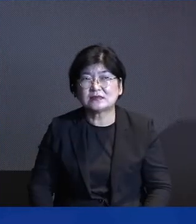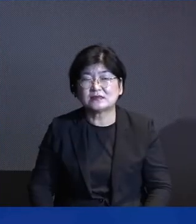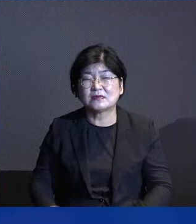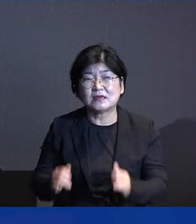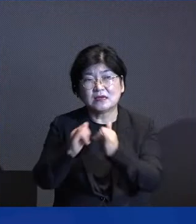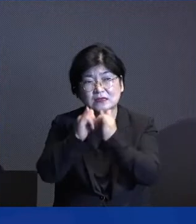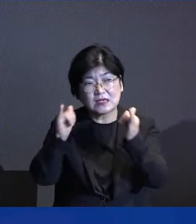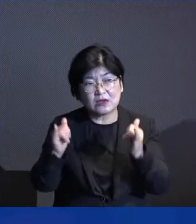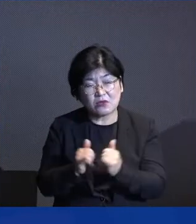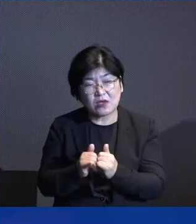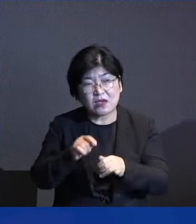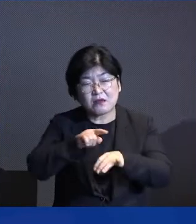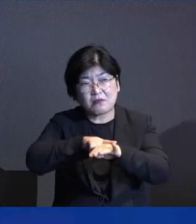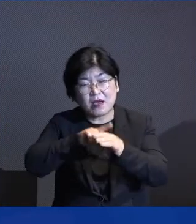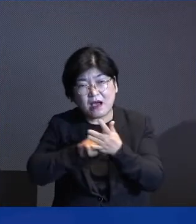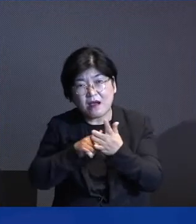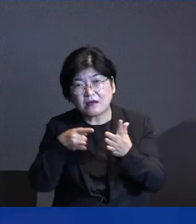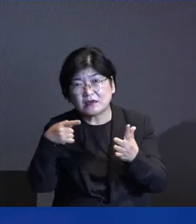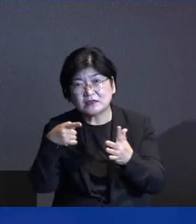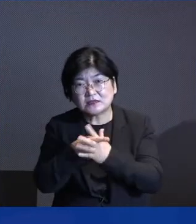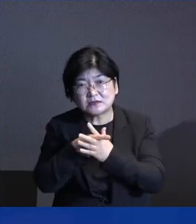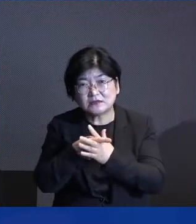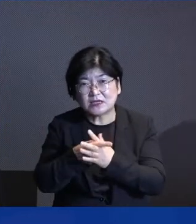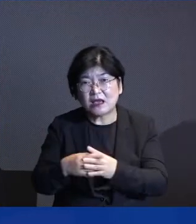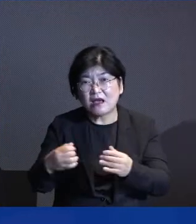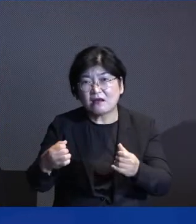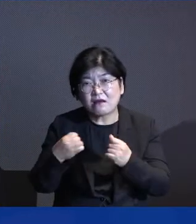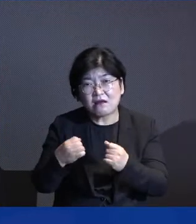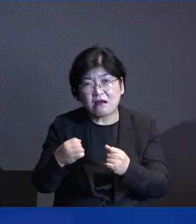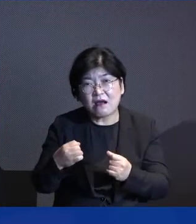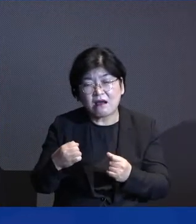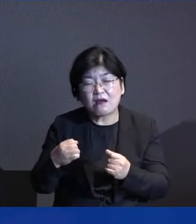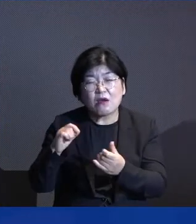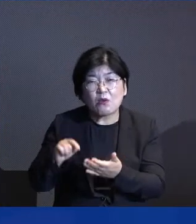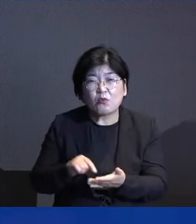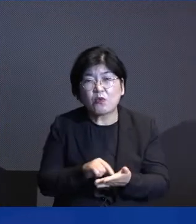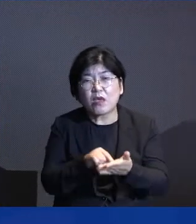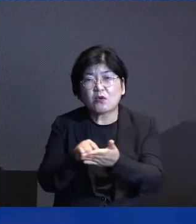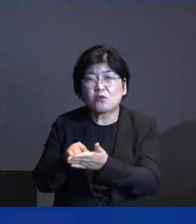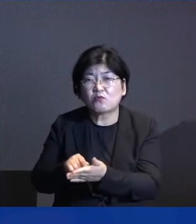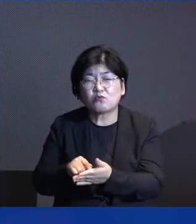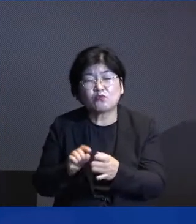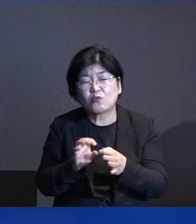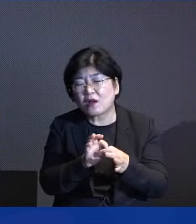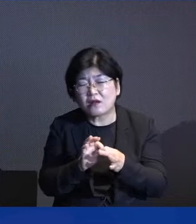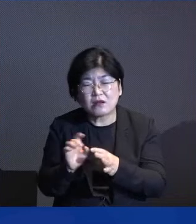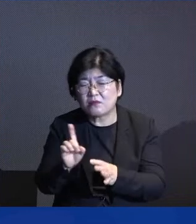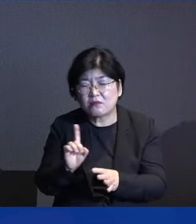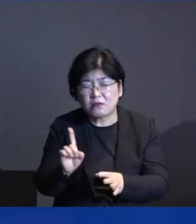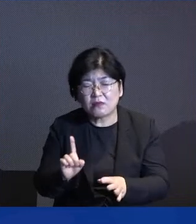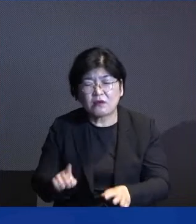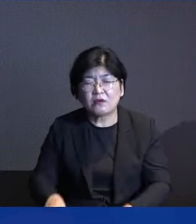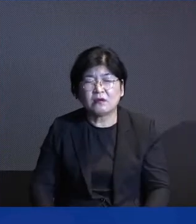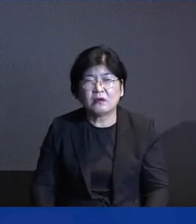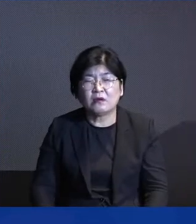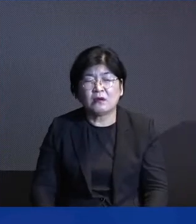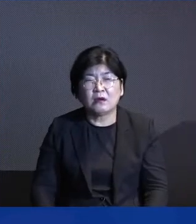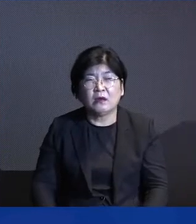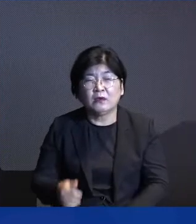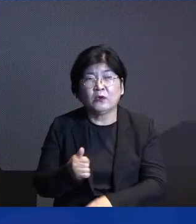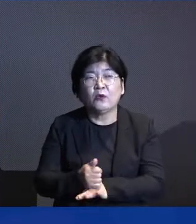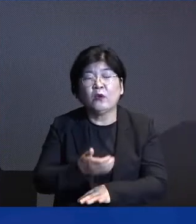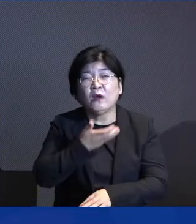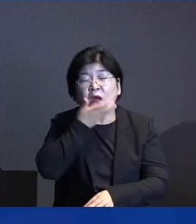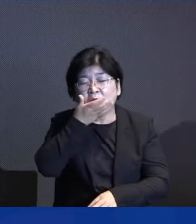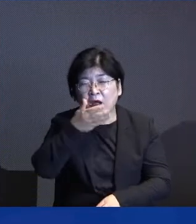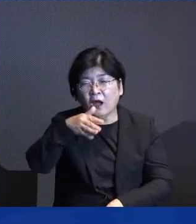otherwise find any gap in literature, I used a sample of Czech older adults from shared database and